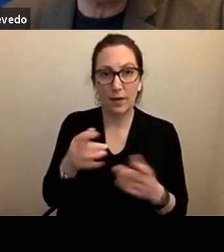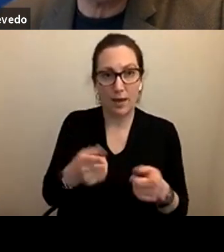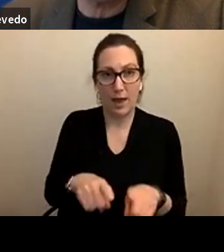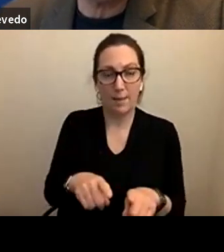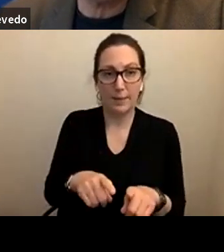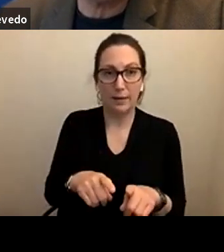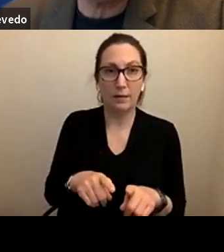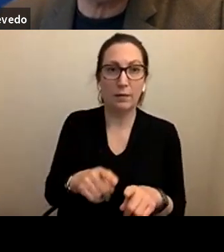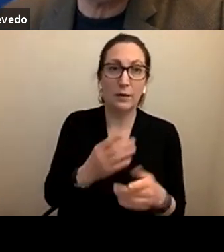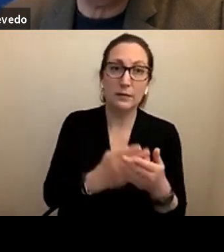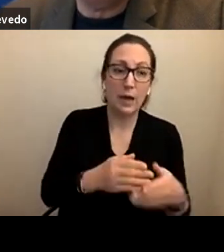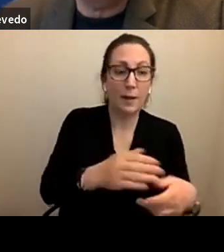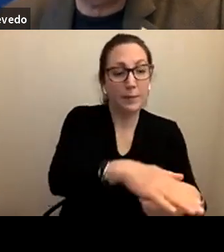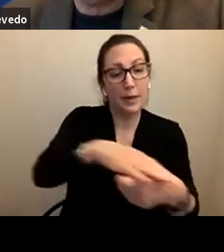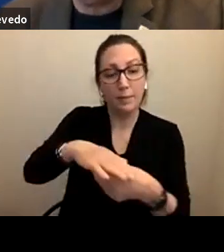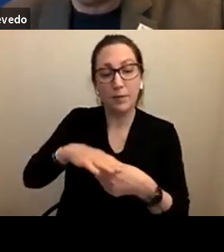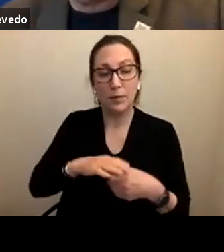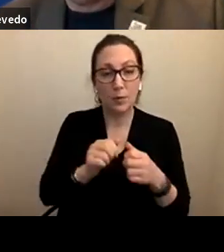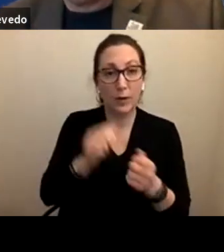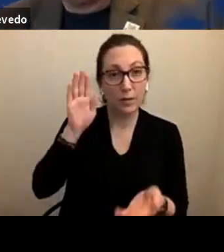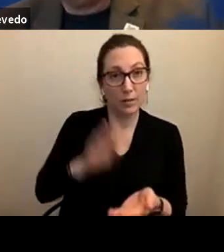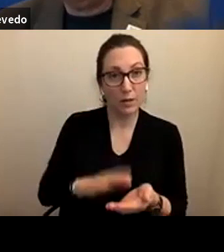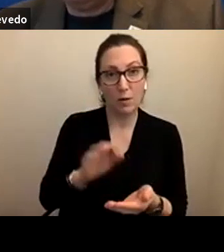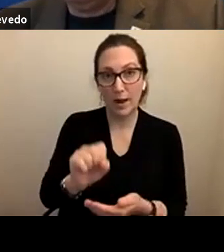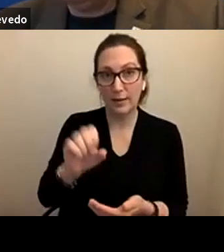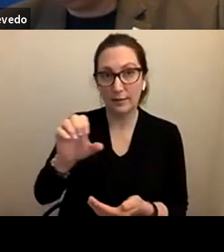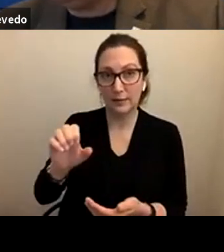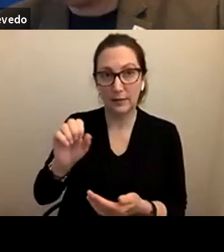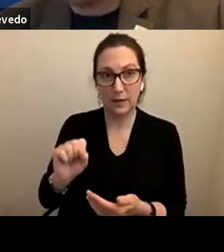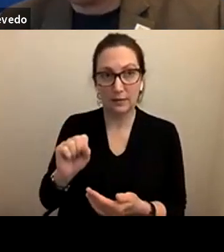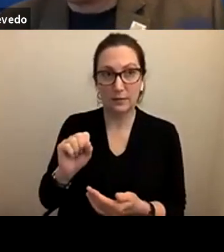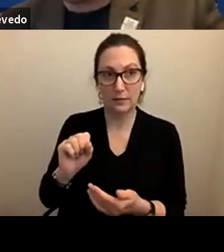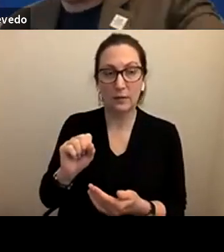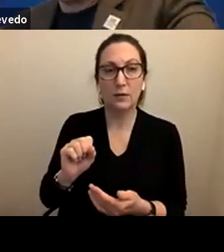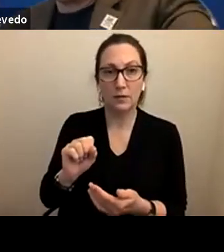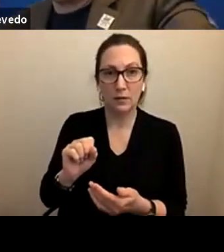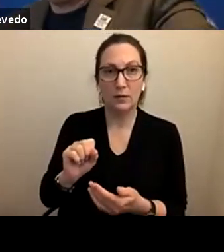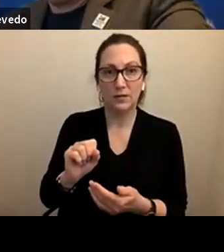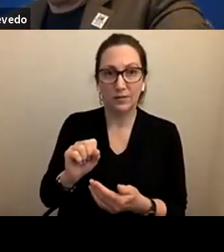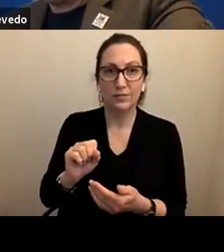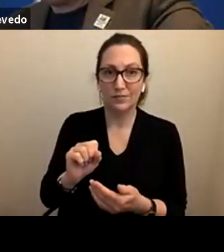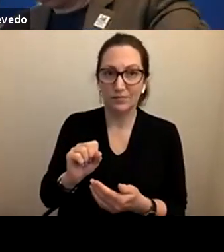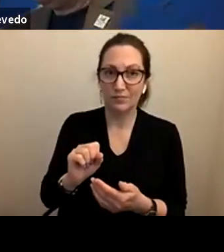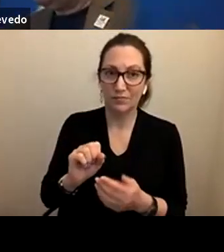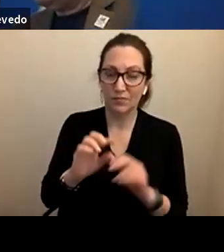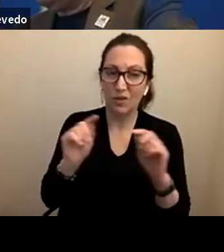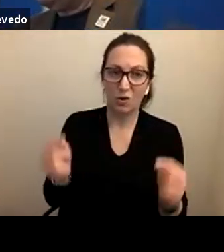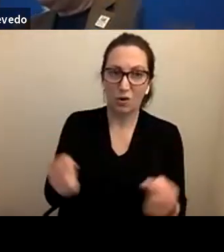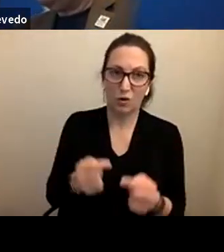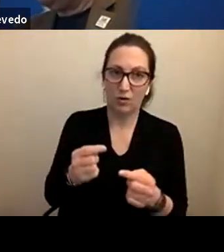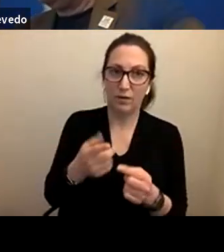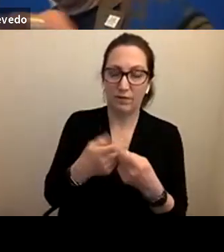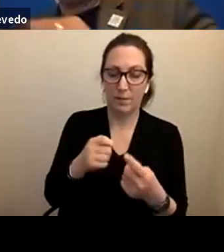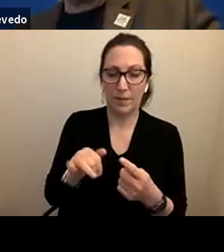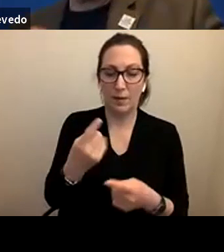of neighborhoods with low socioeconomic status that were definitely adversely affected by the one-year